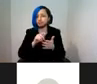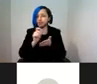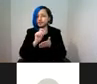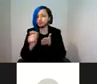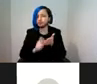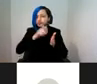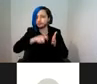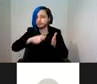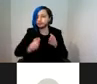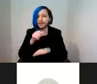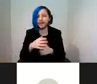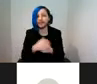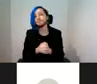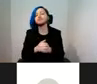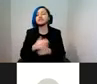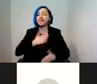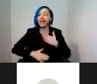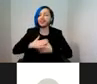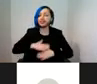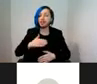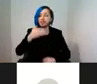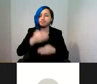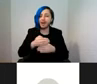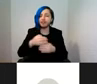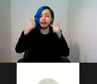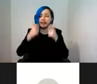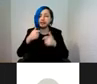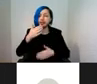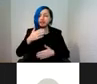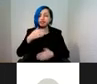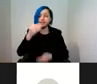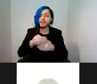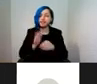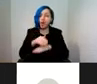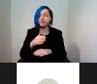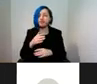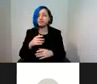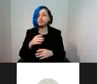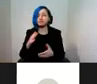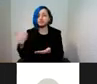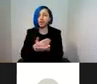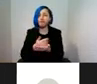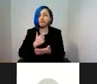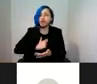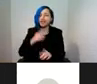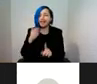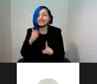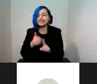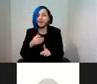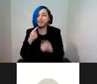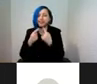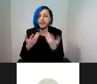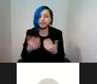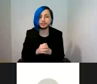And there's the ethical and legal barriers, obviously acquiring personal identifiable information. There's technological dependencies. So